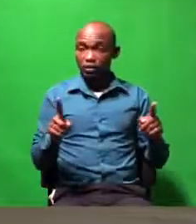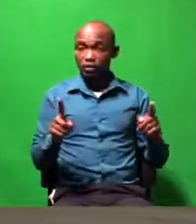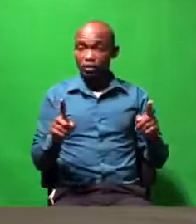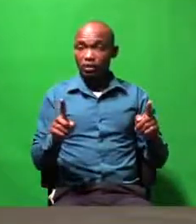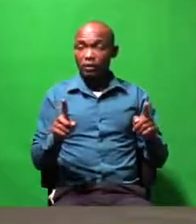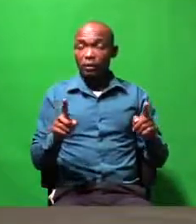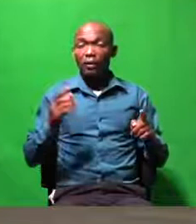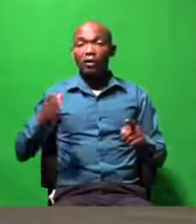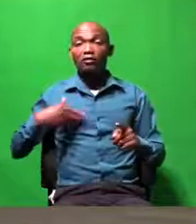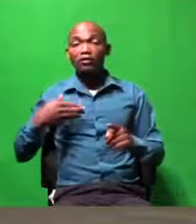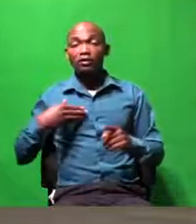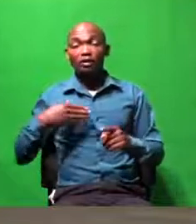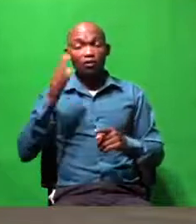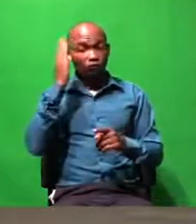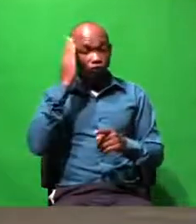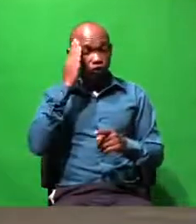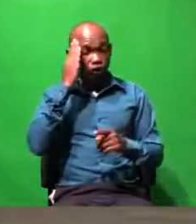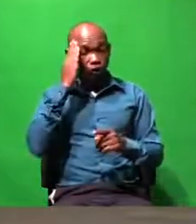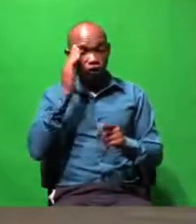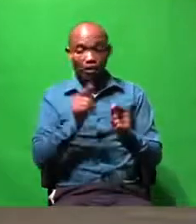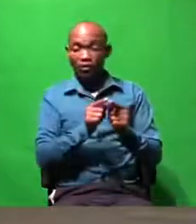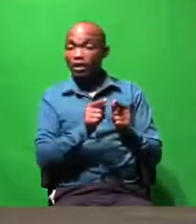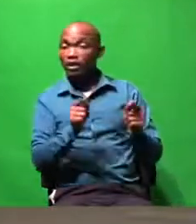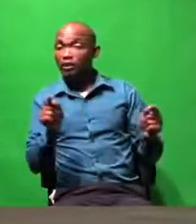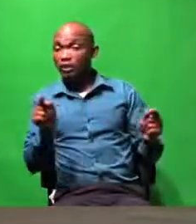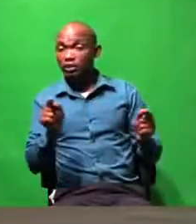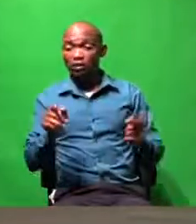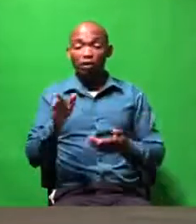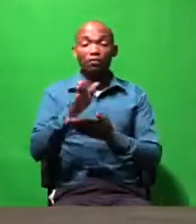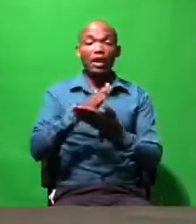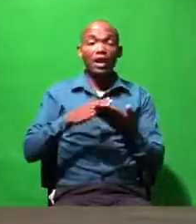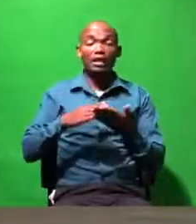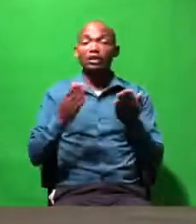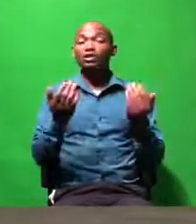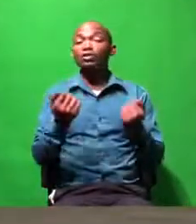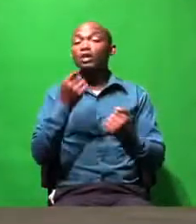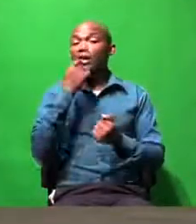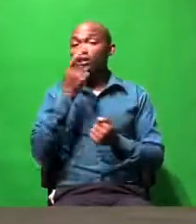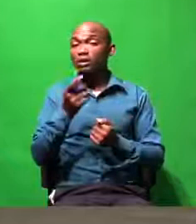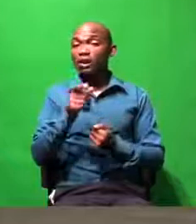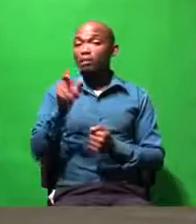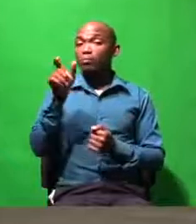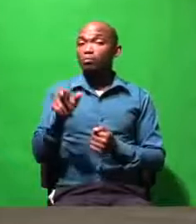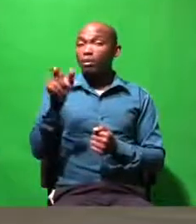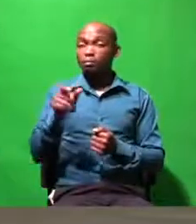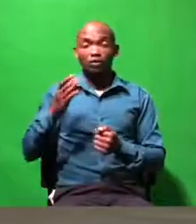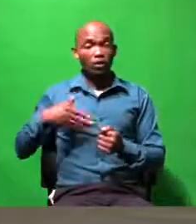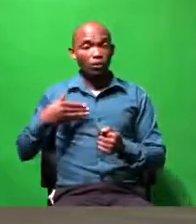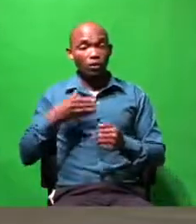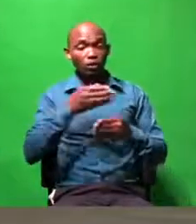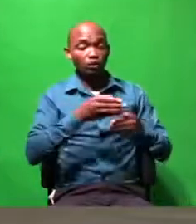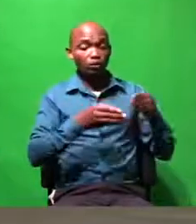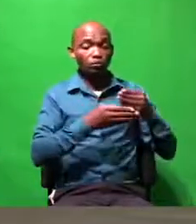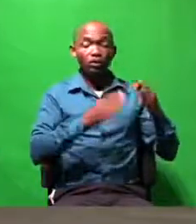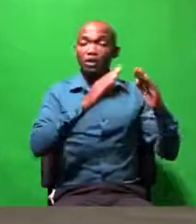demands for knowing the distance of the area. There is some, we can say, the people who are needed to build the house, they need